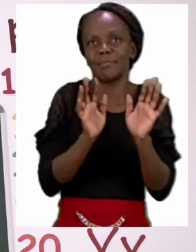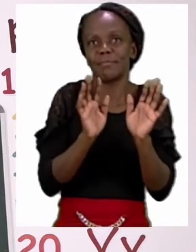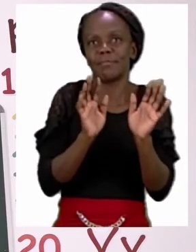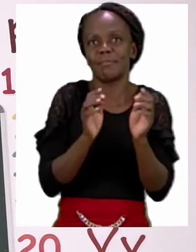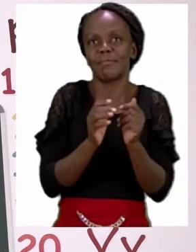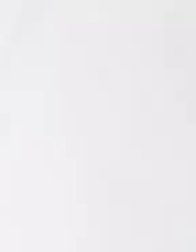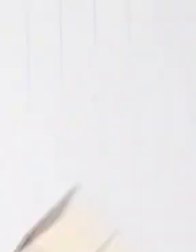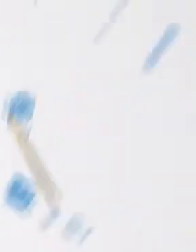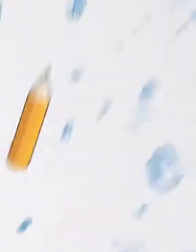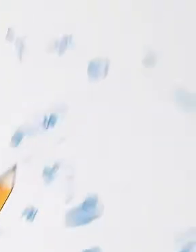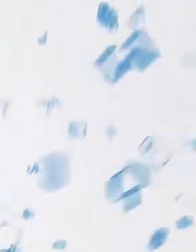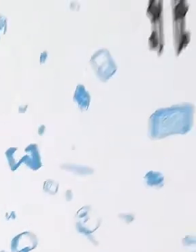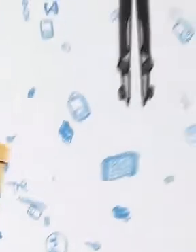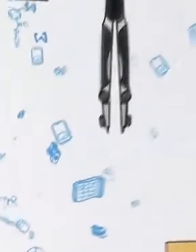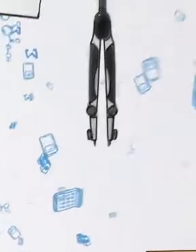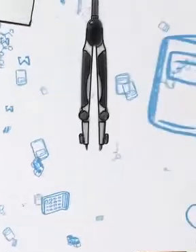goodbye.